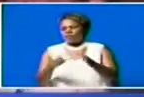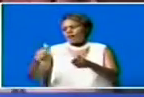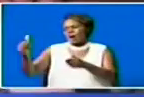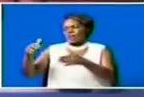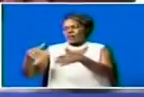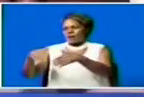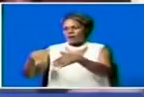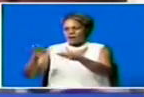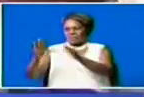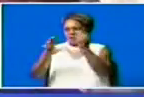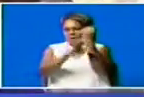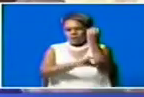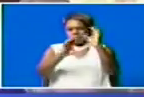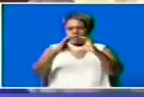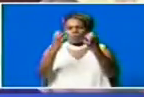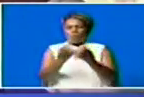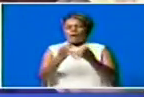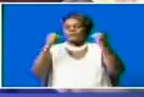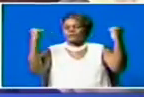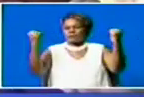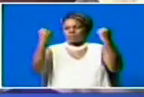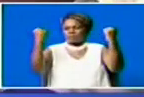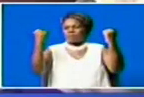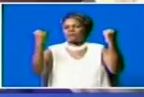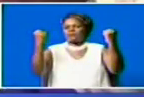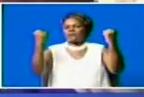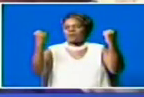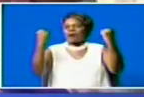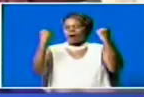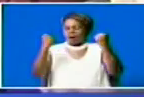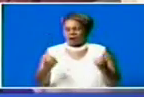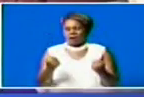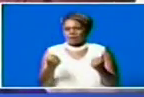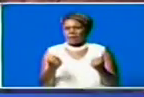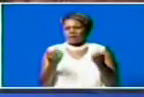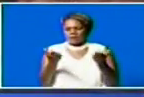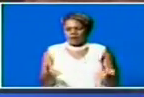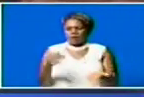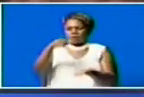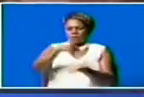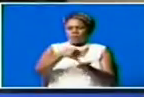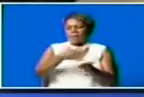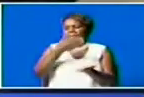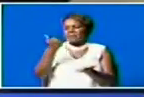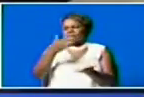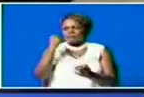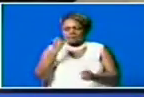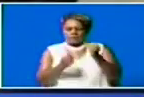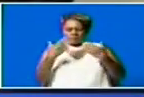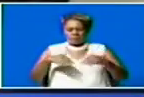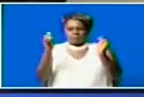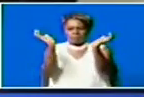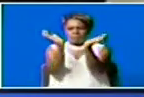When you become a world champion, it's something, it's a big thing. You become among now the, you know, the best athlete. Hii